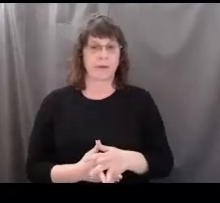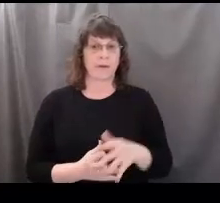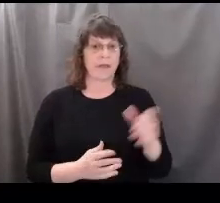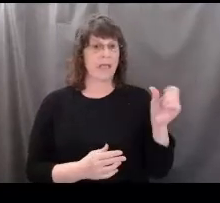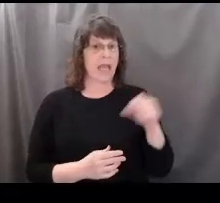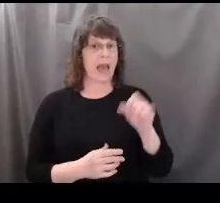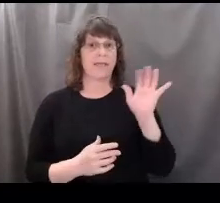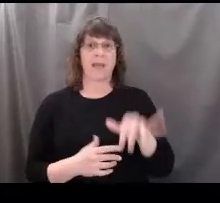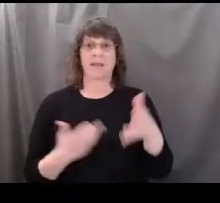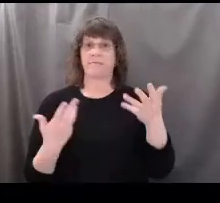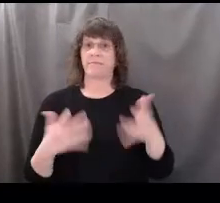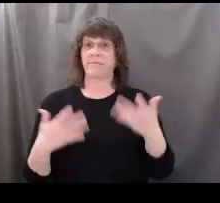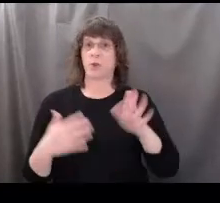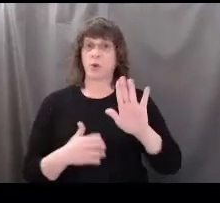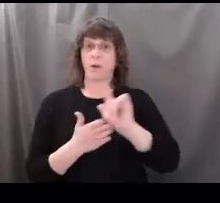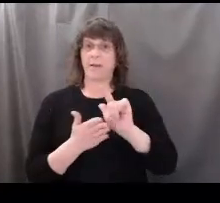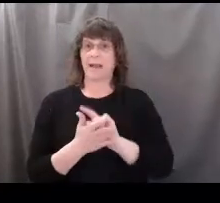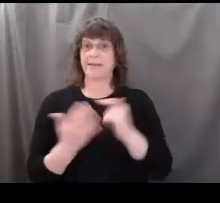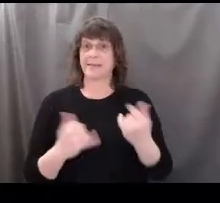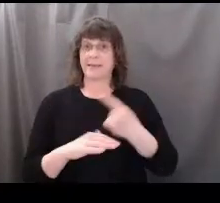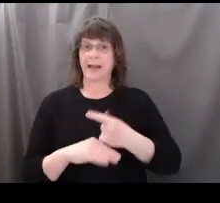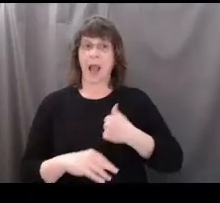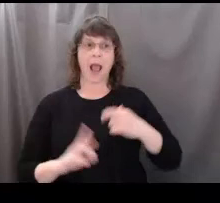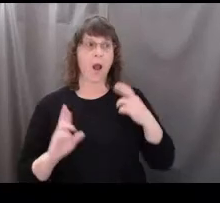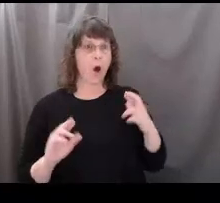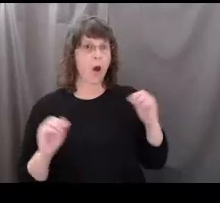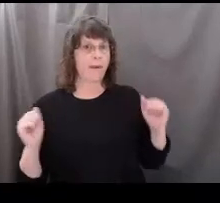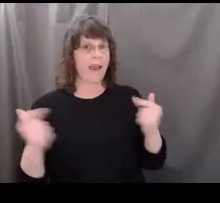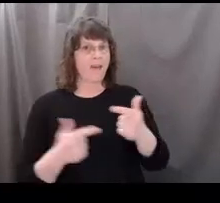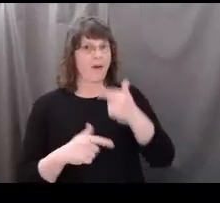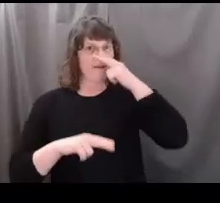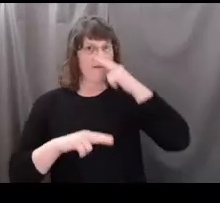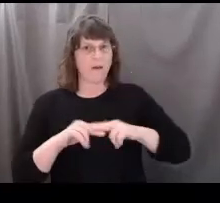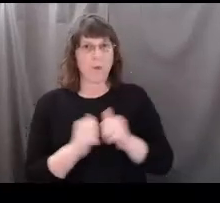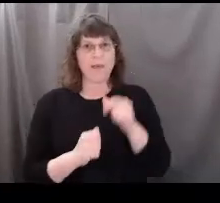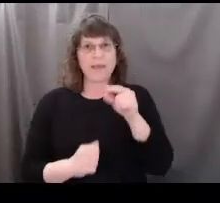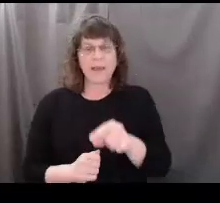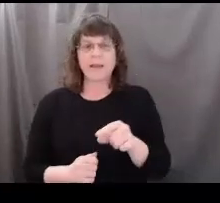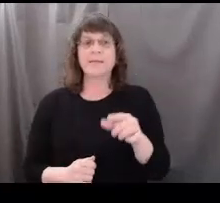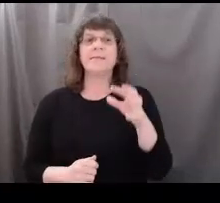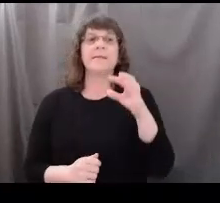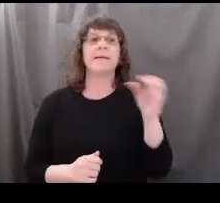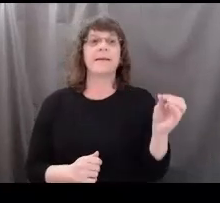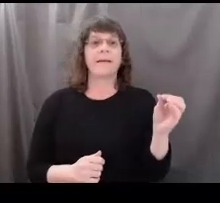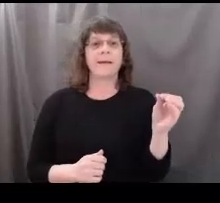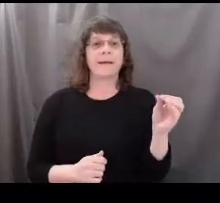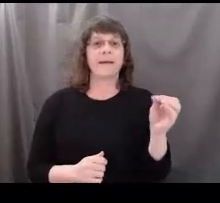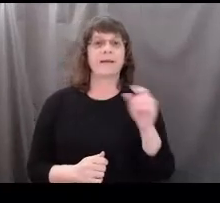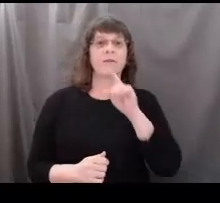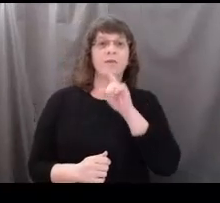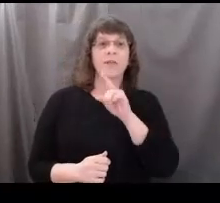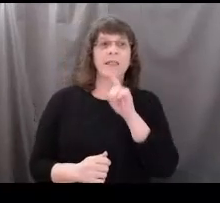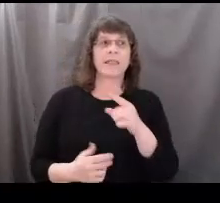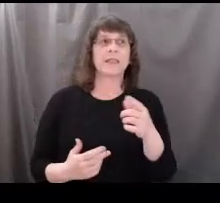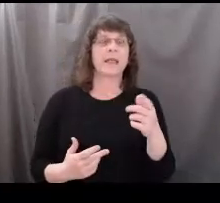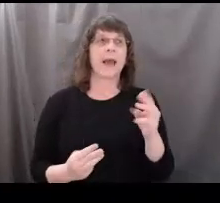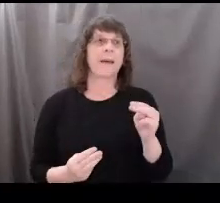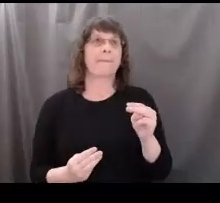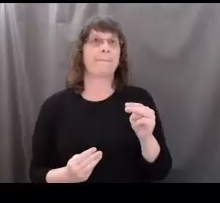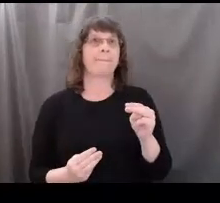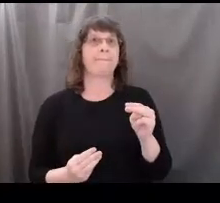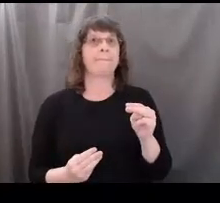yeah, that is your lesson for today. I hope that everybody has fun with this and really